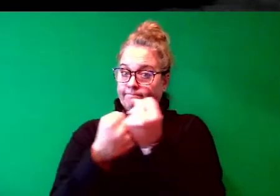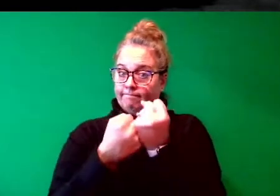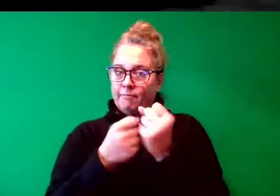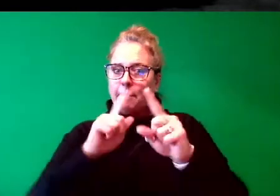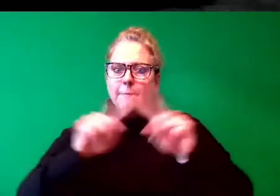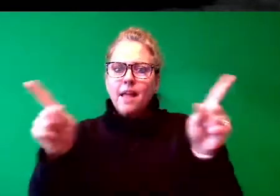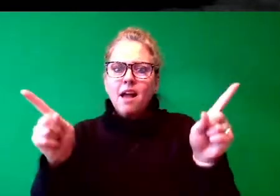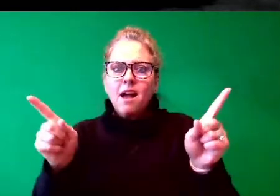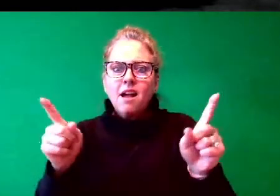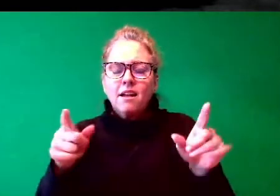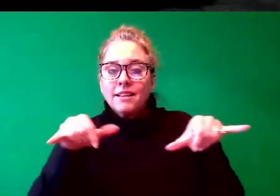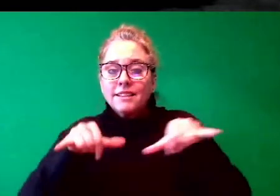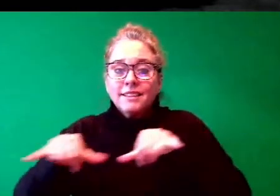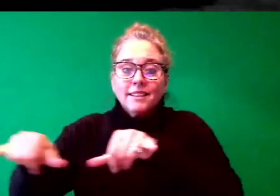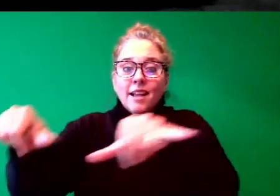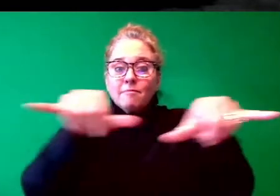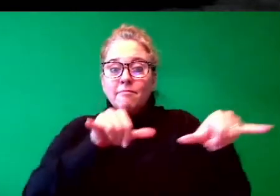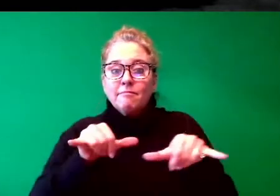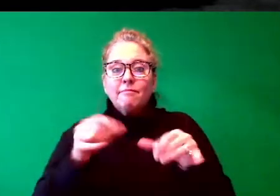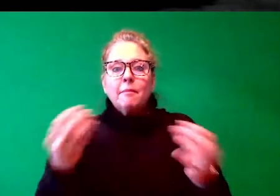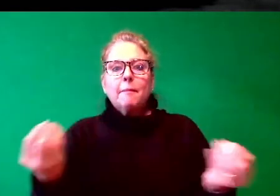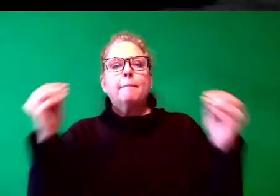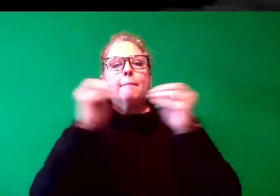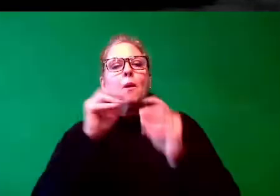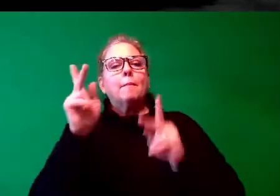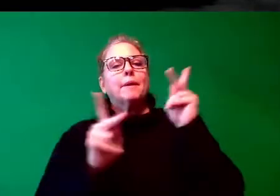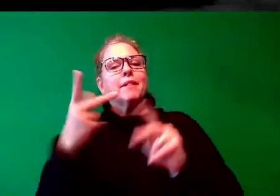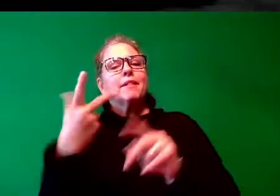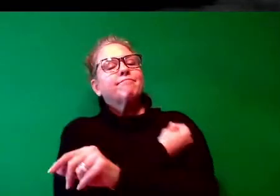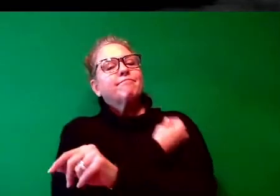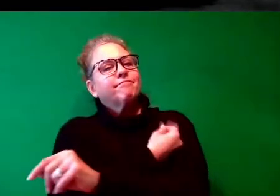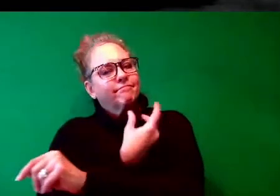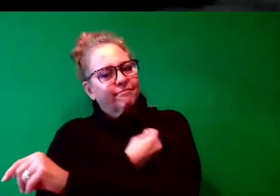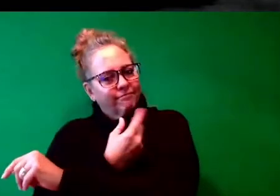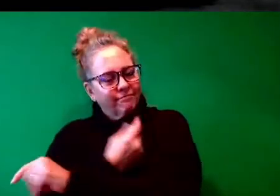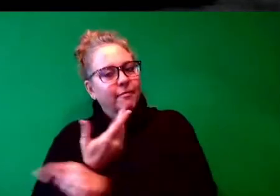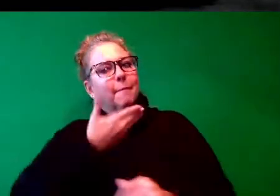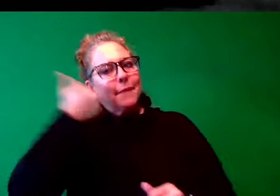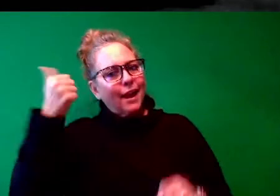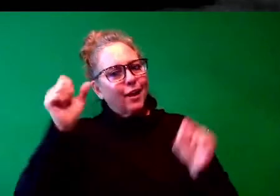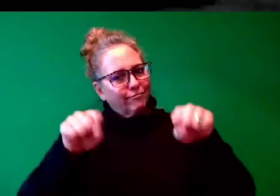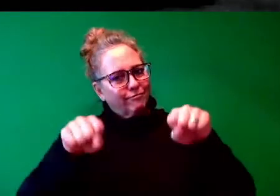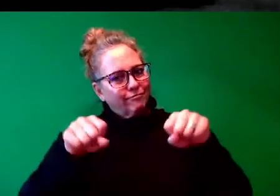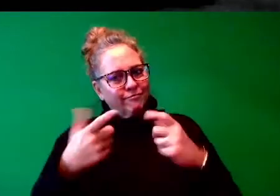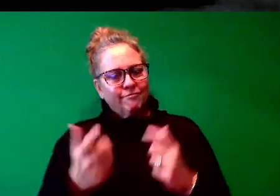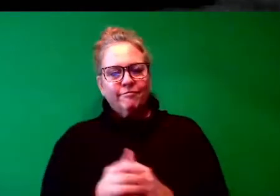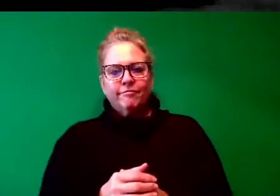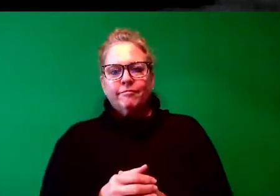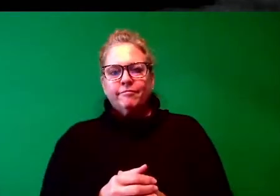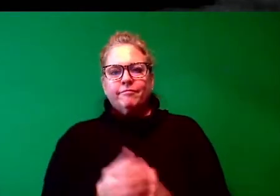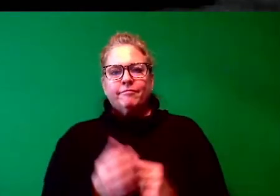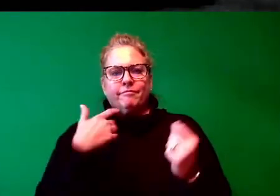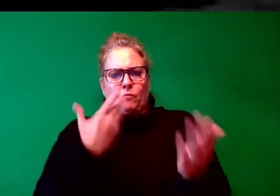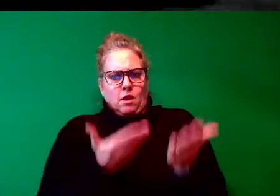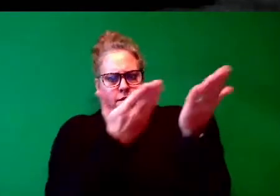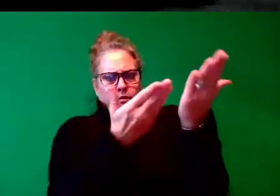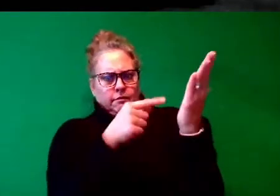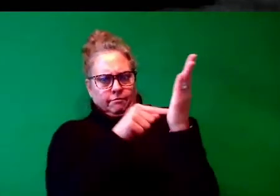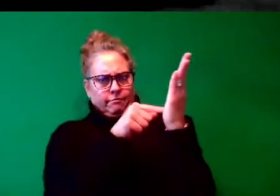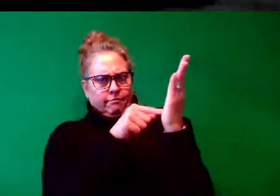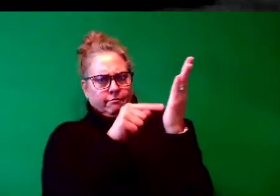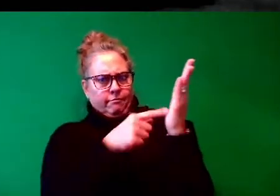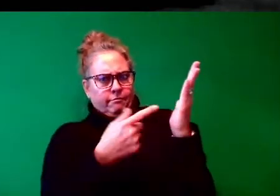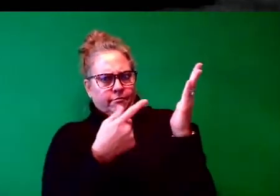better. So I wanted to offer the interpretation of this proclamation and point out the fact